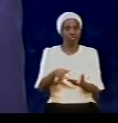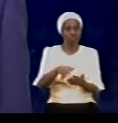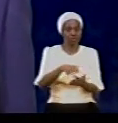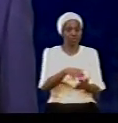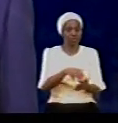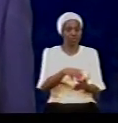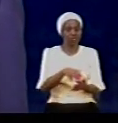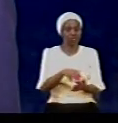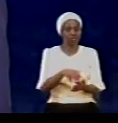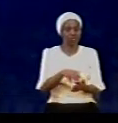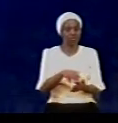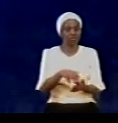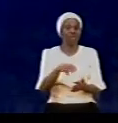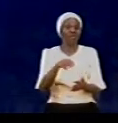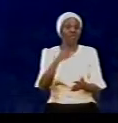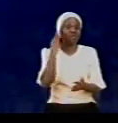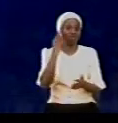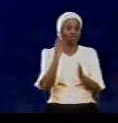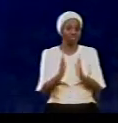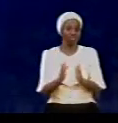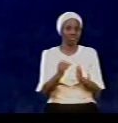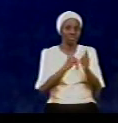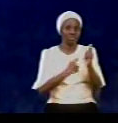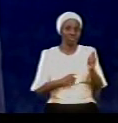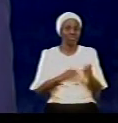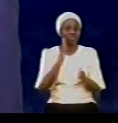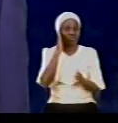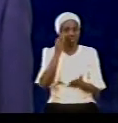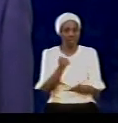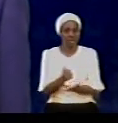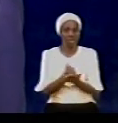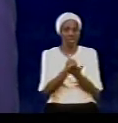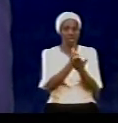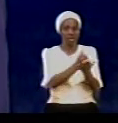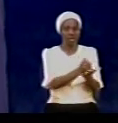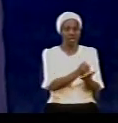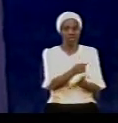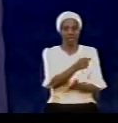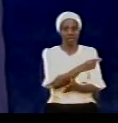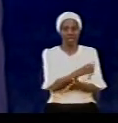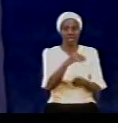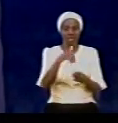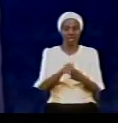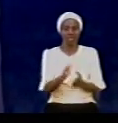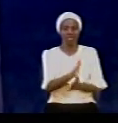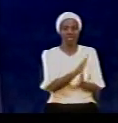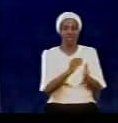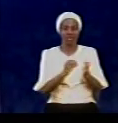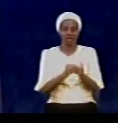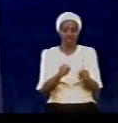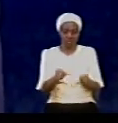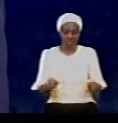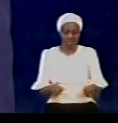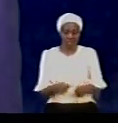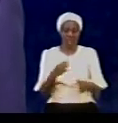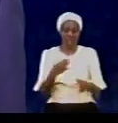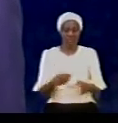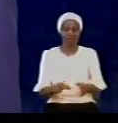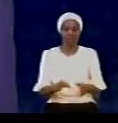various areas of ministration. Pray that the Lord will use